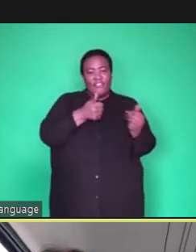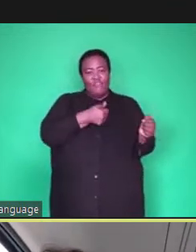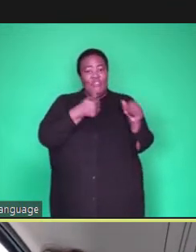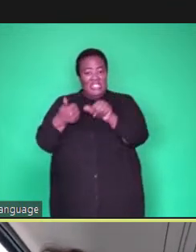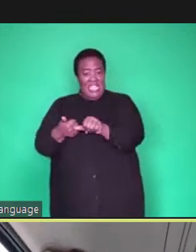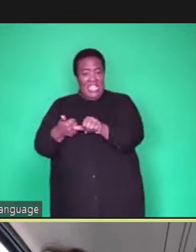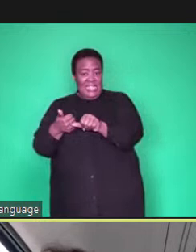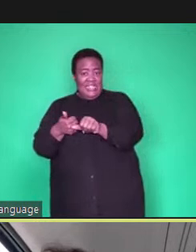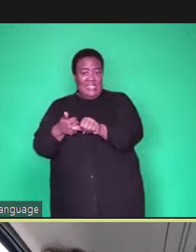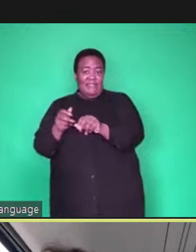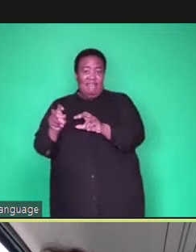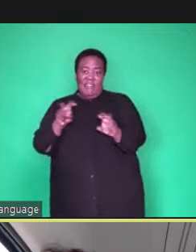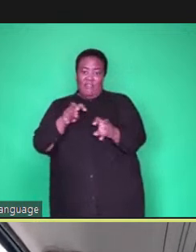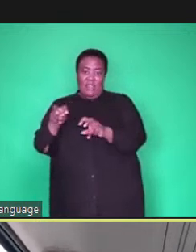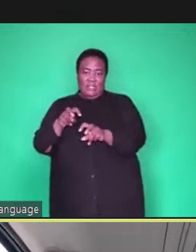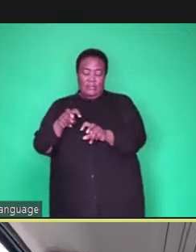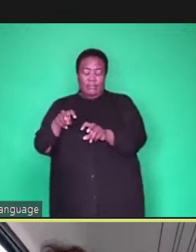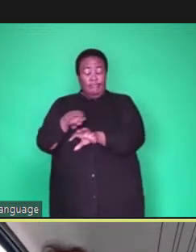slide.